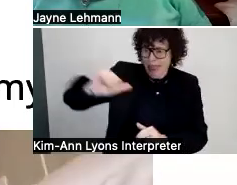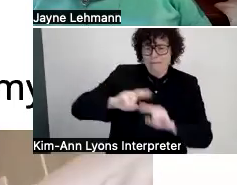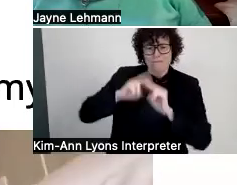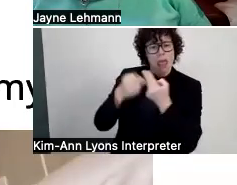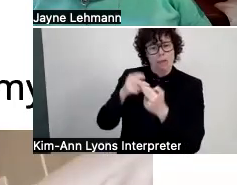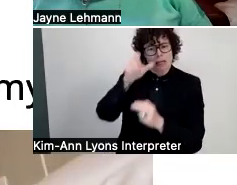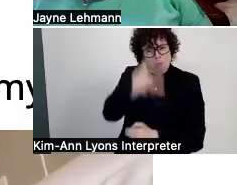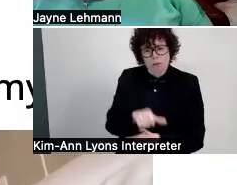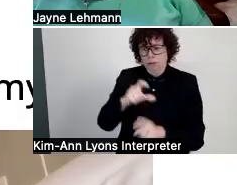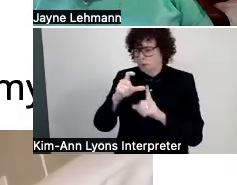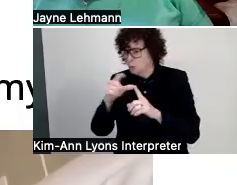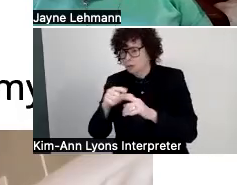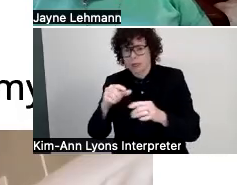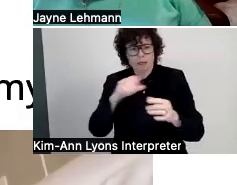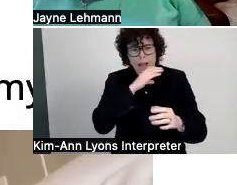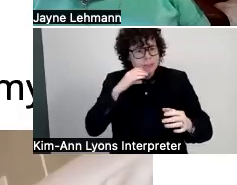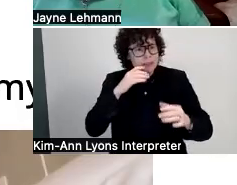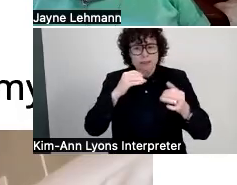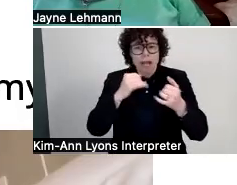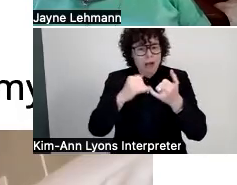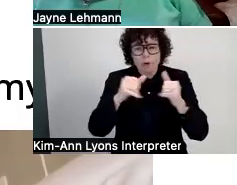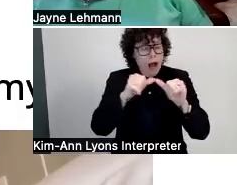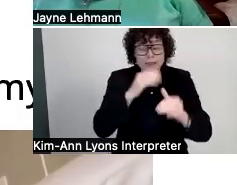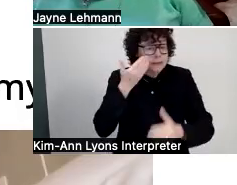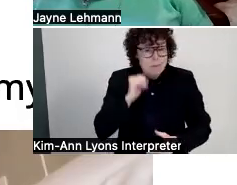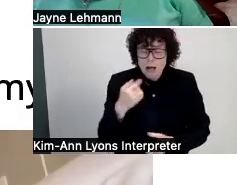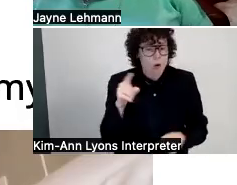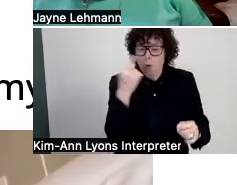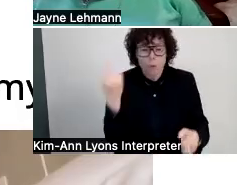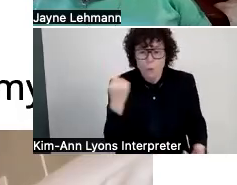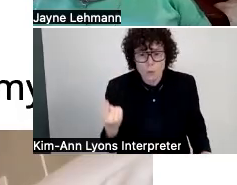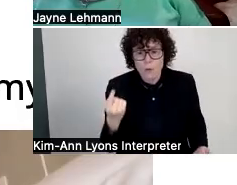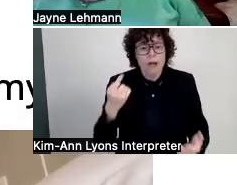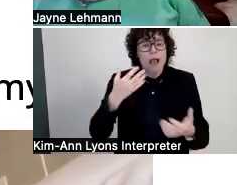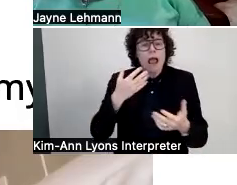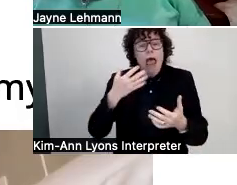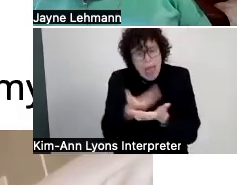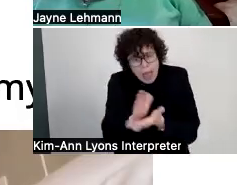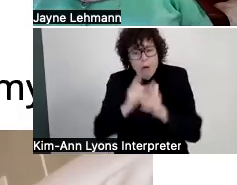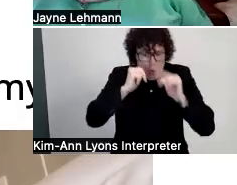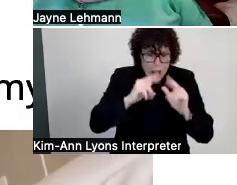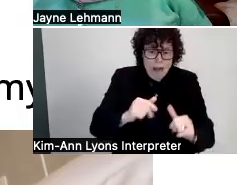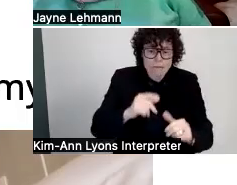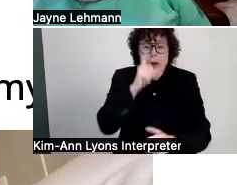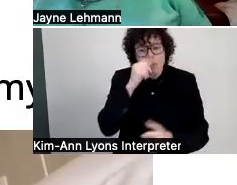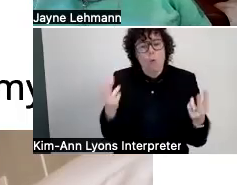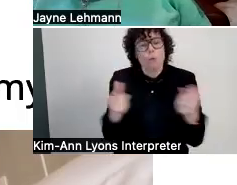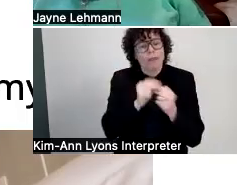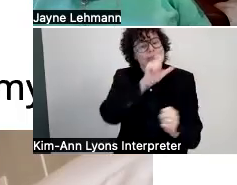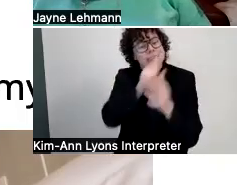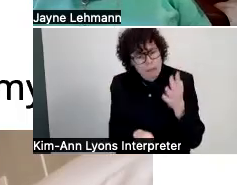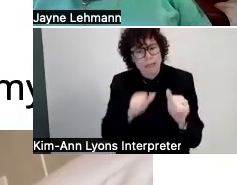deeply worries me because it's something to do with the way we're training people or not training them